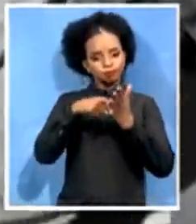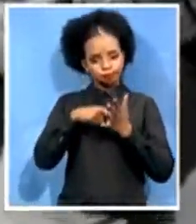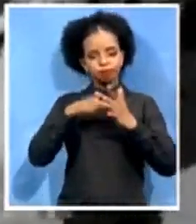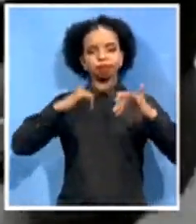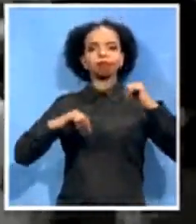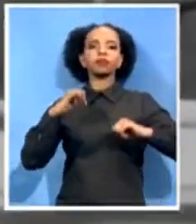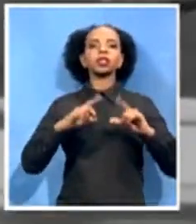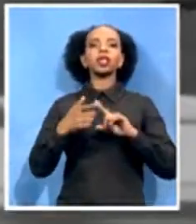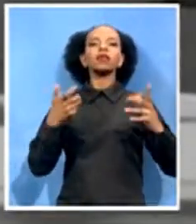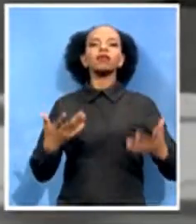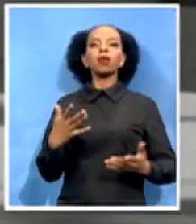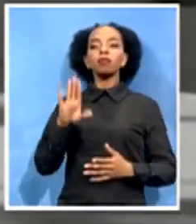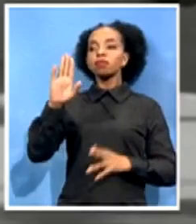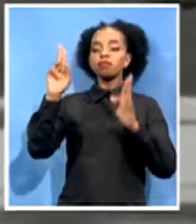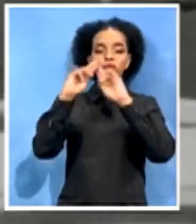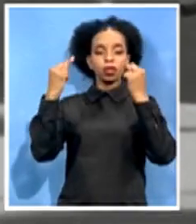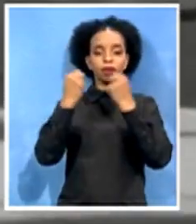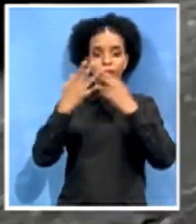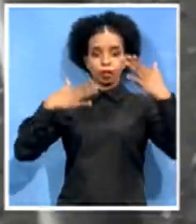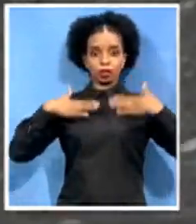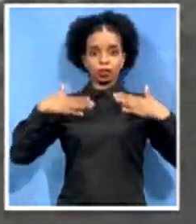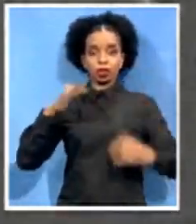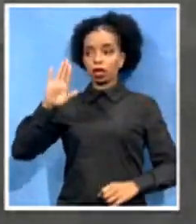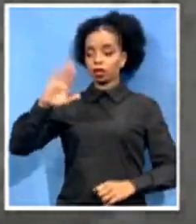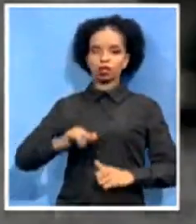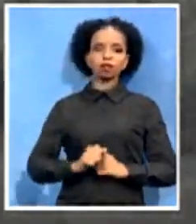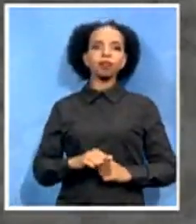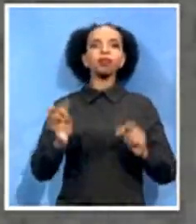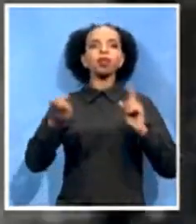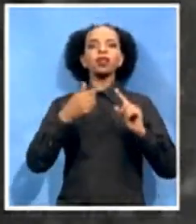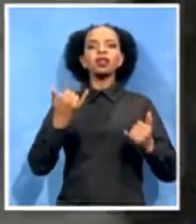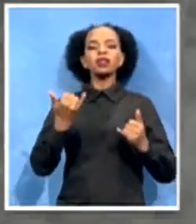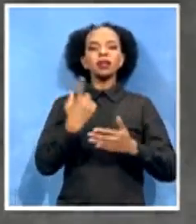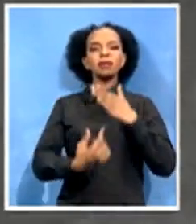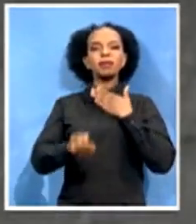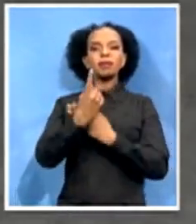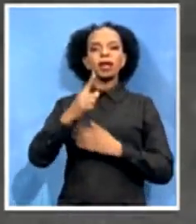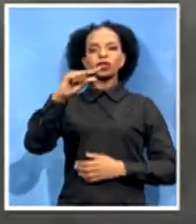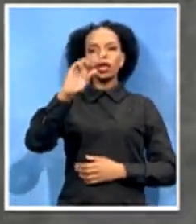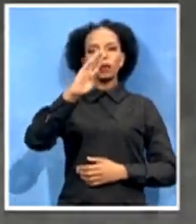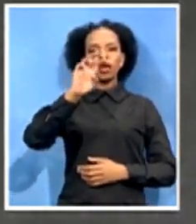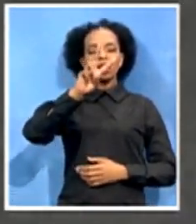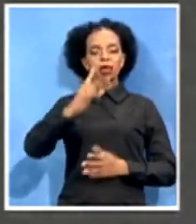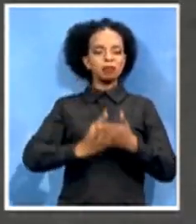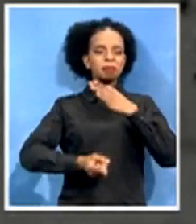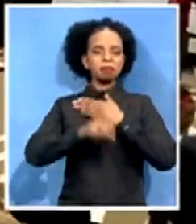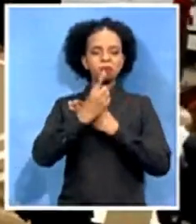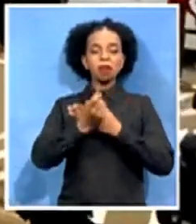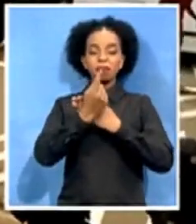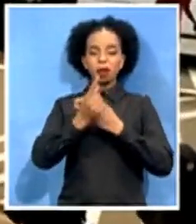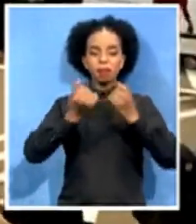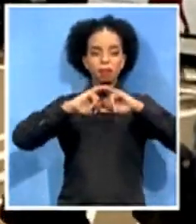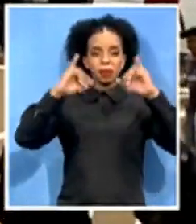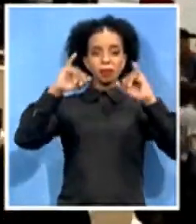to account for the high levels of gender-based violence on campuses, and for colonial statues to be removed from society.